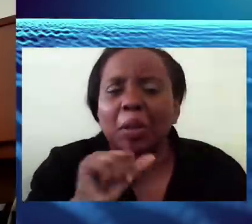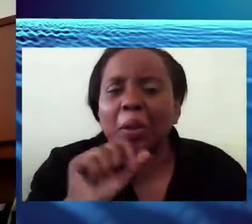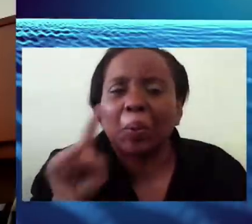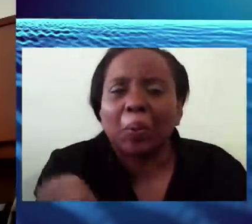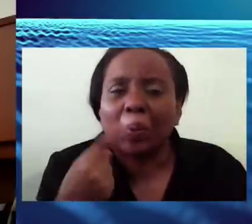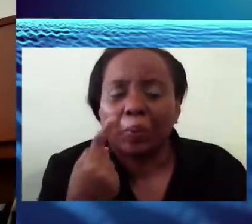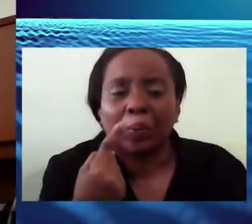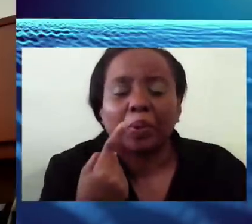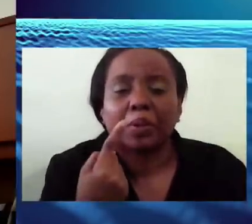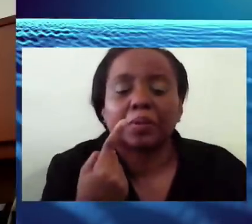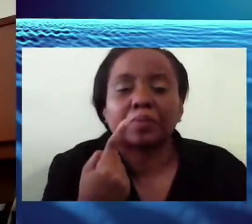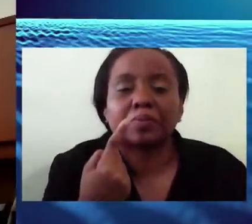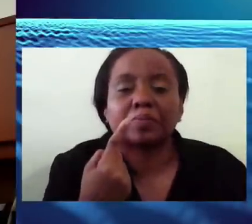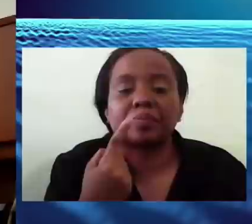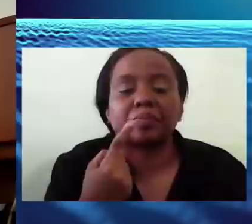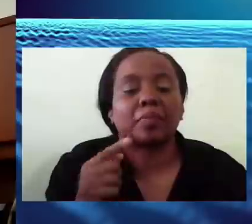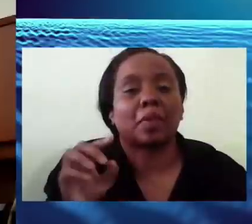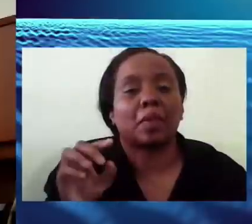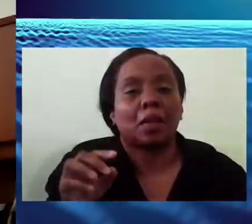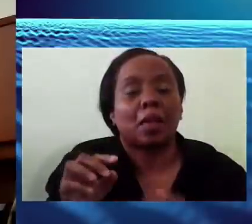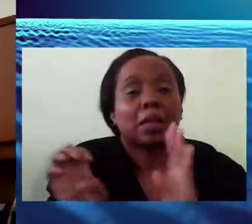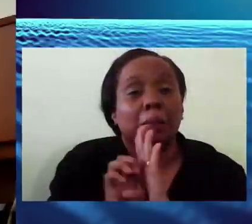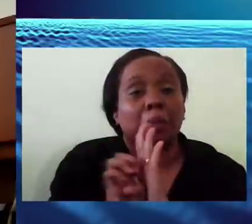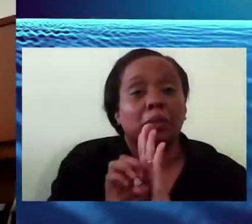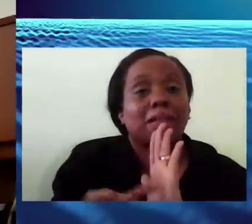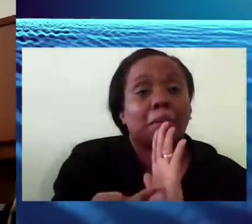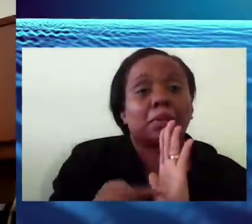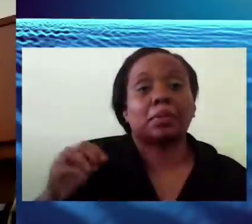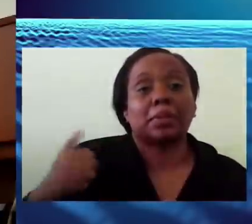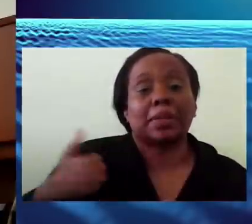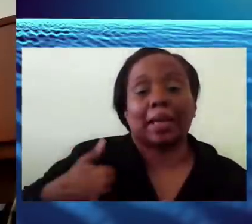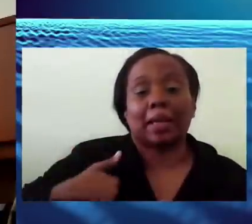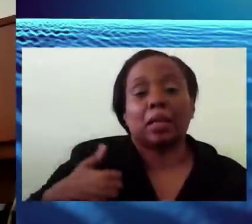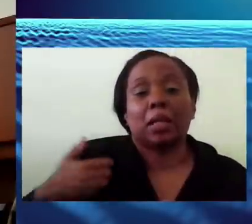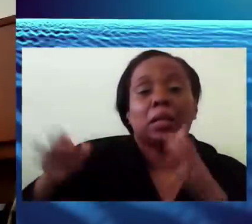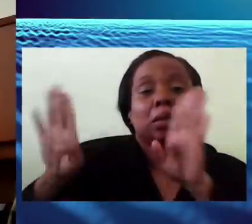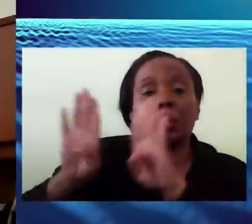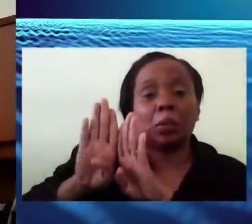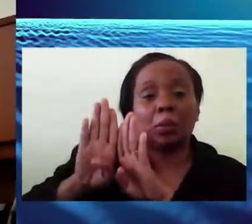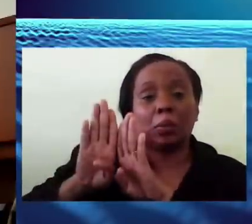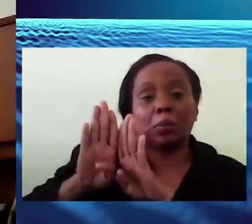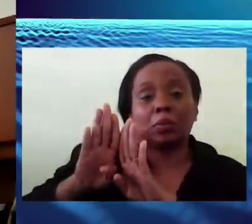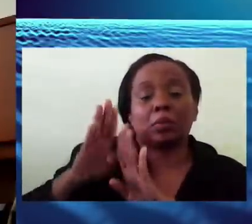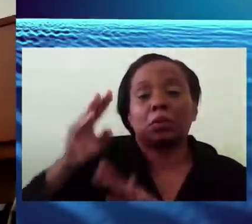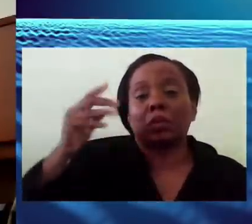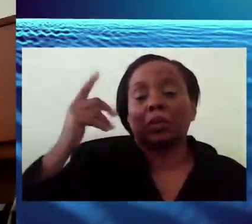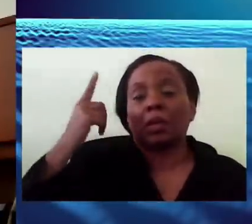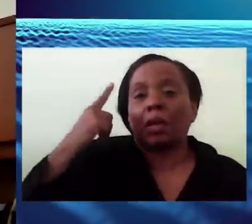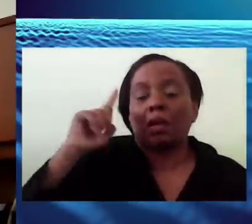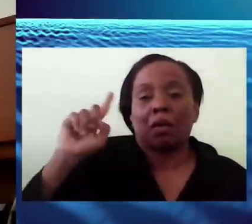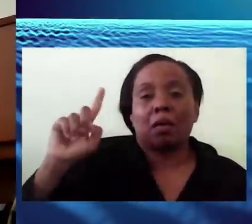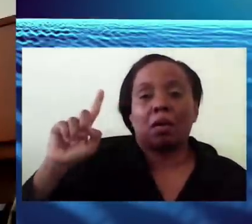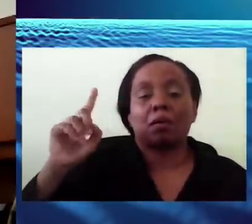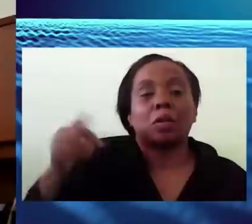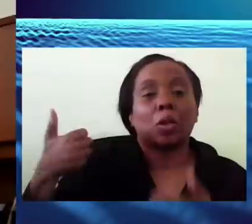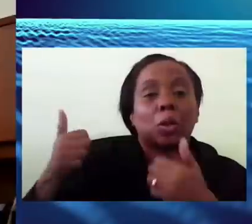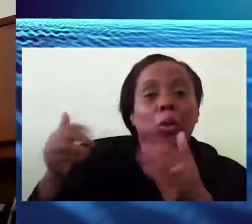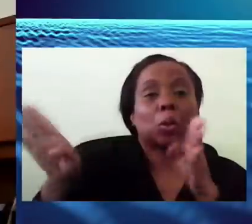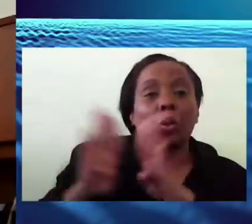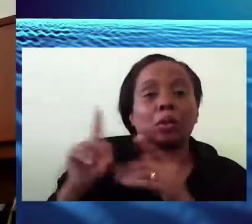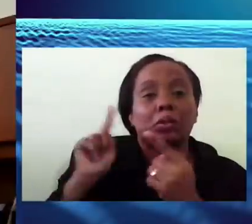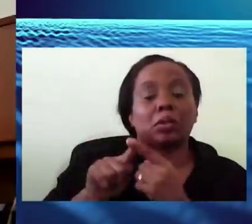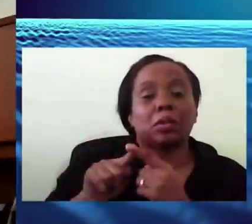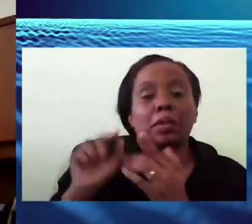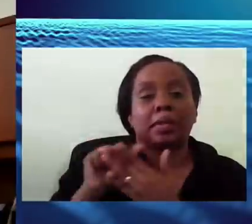with the Canadian market was closed to what they call sun destinations until the 30th of April. We've now seen